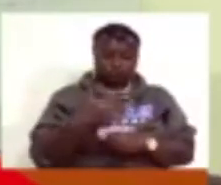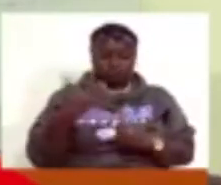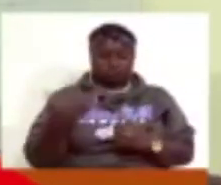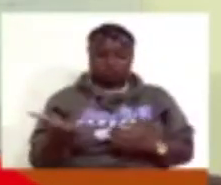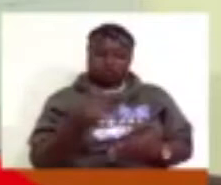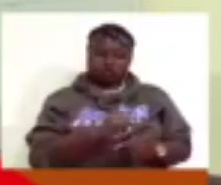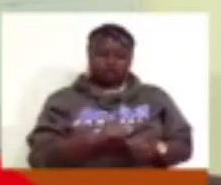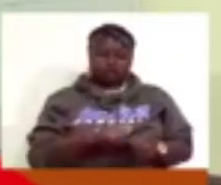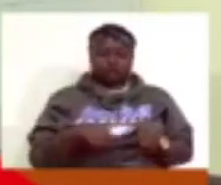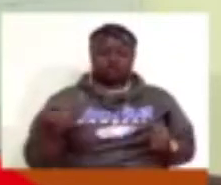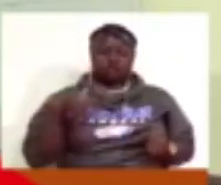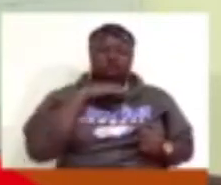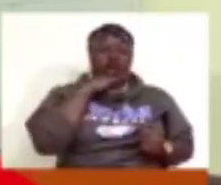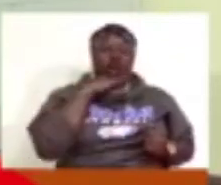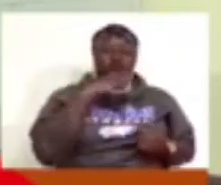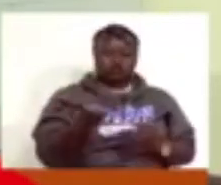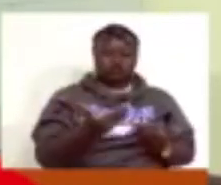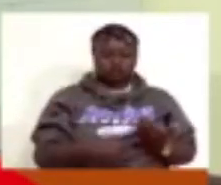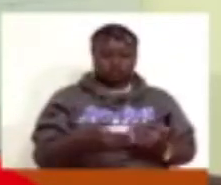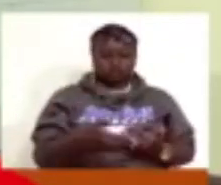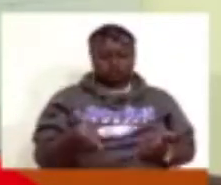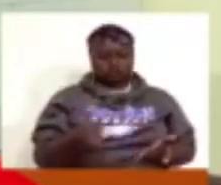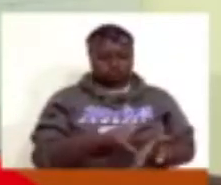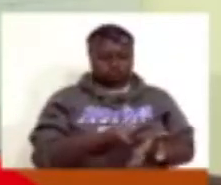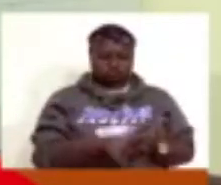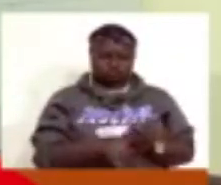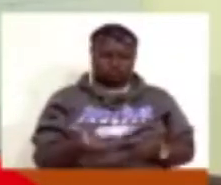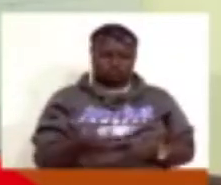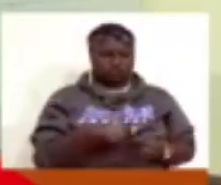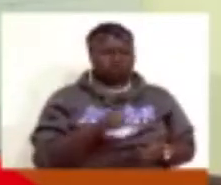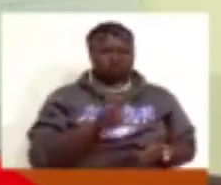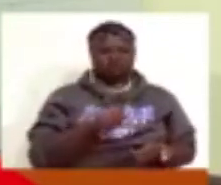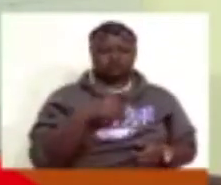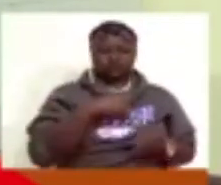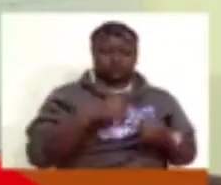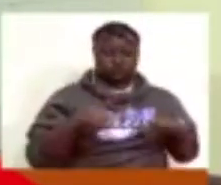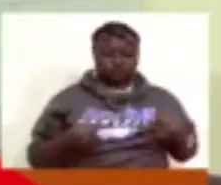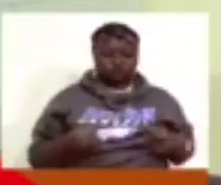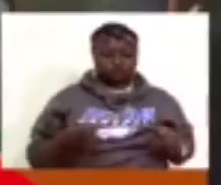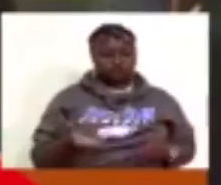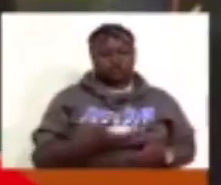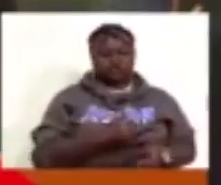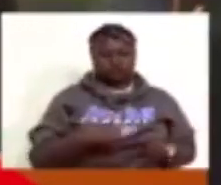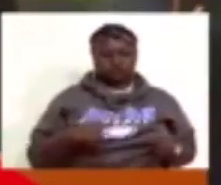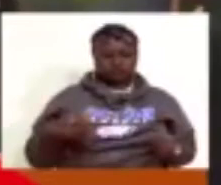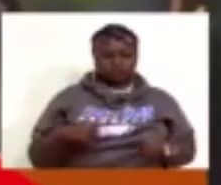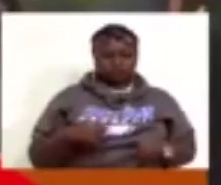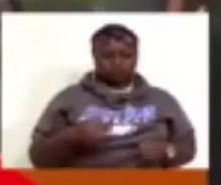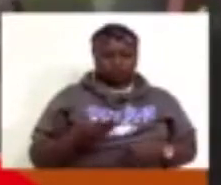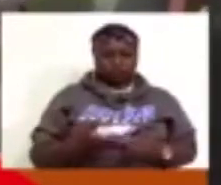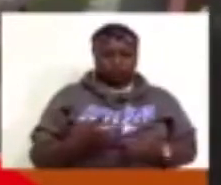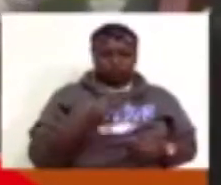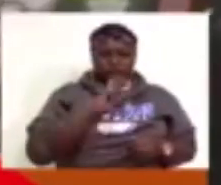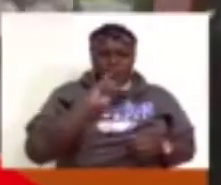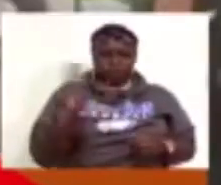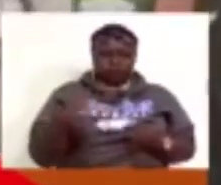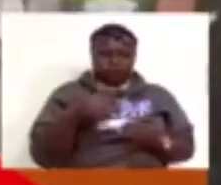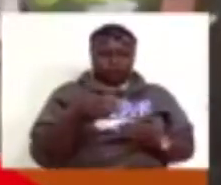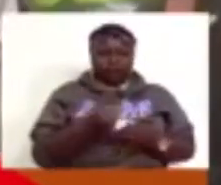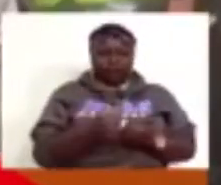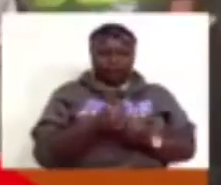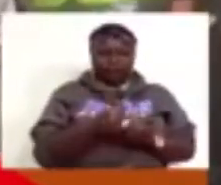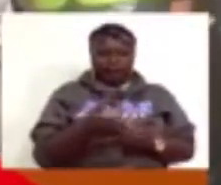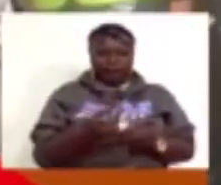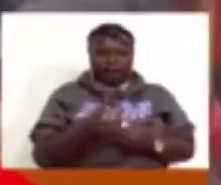of death, this matter would not have come. So we feel that the Ogiek have been robbed. Kuronekana ta aria maratongoria kiama